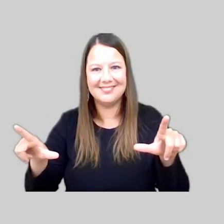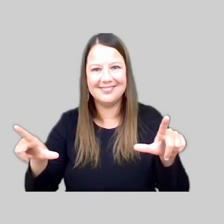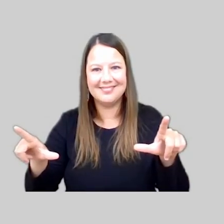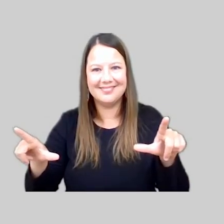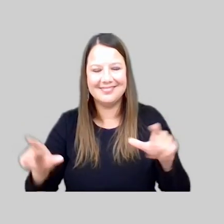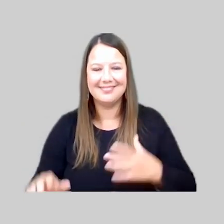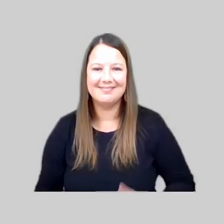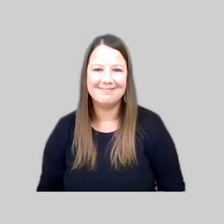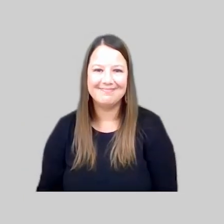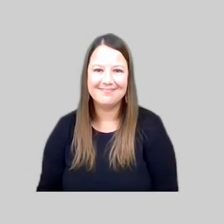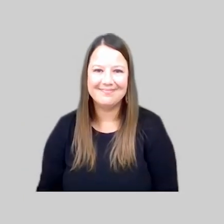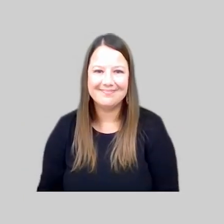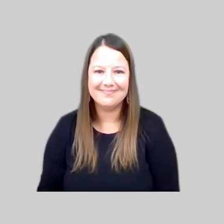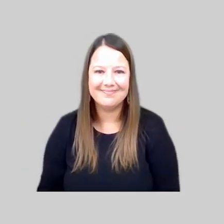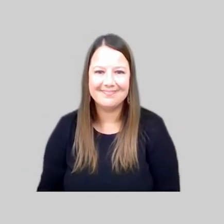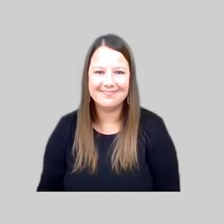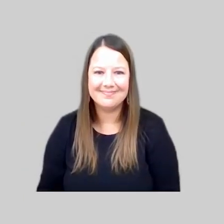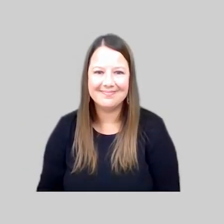language.